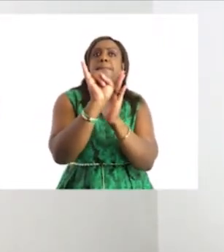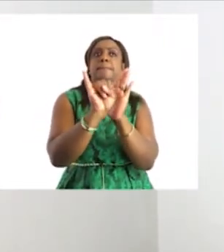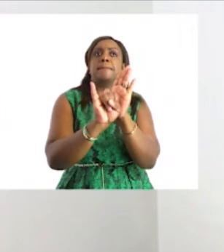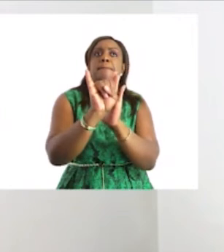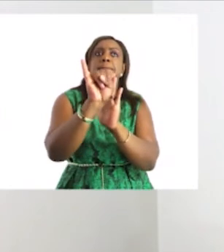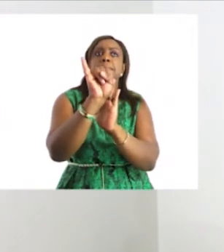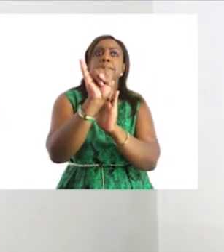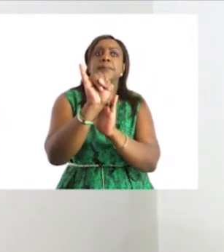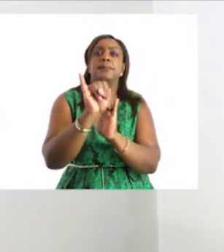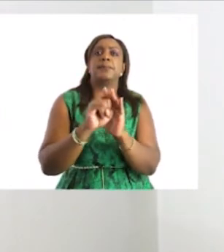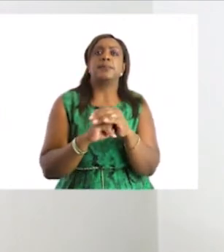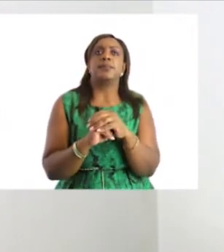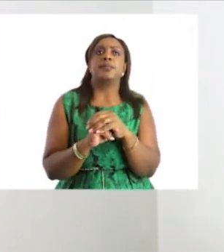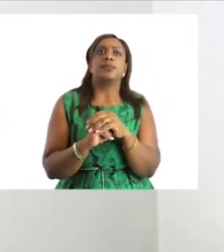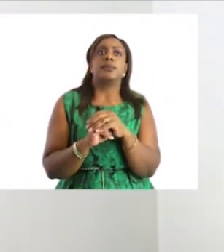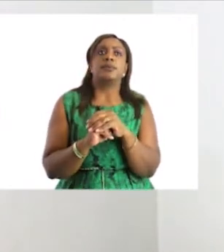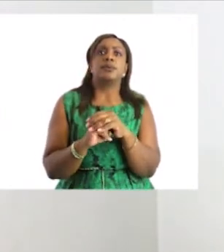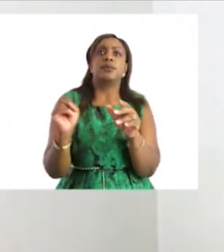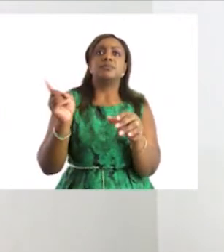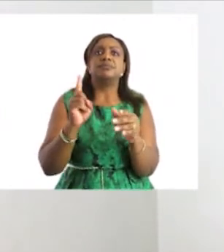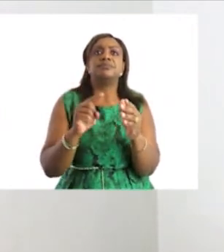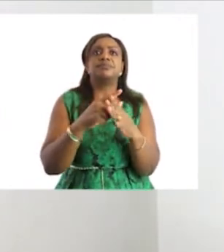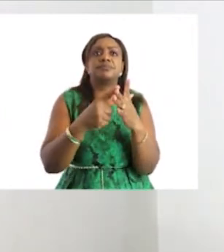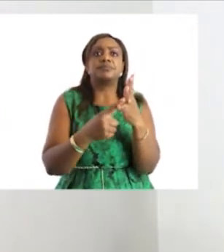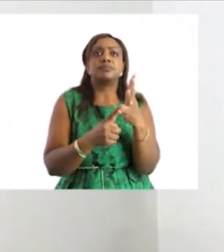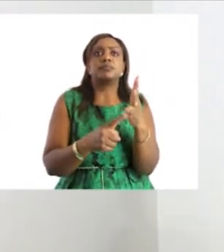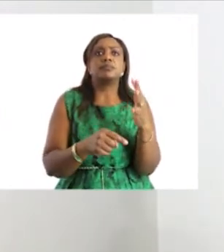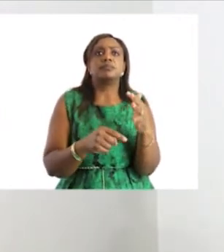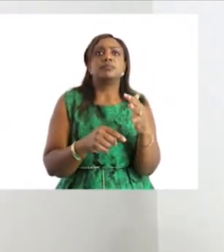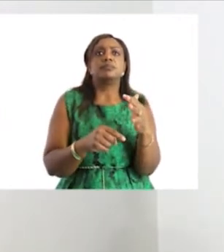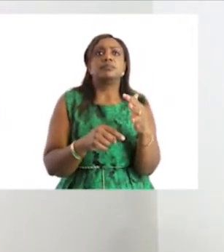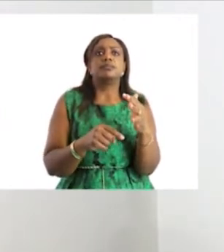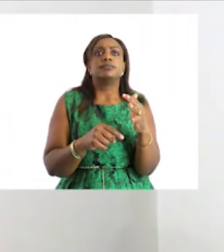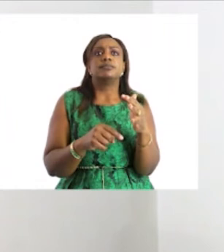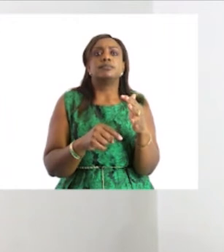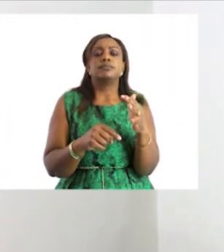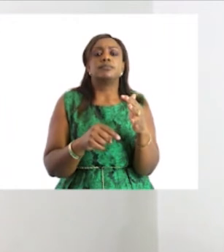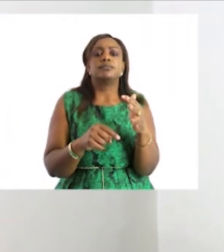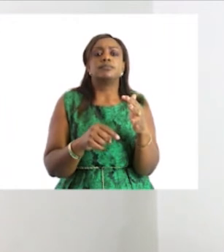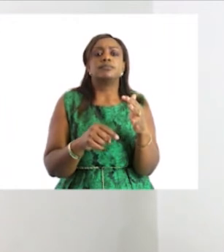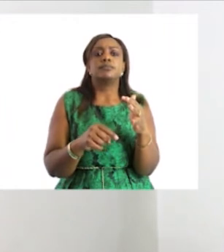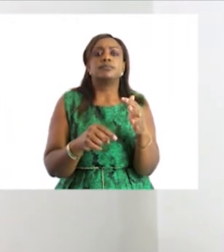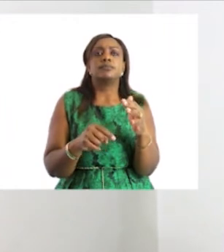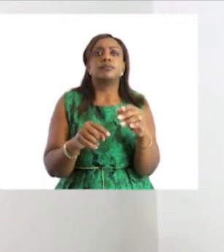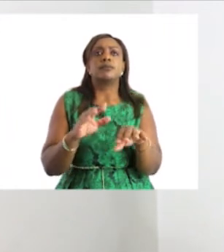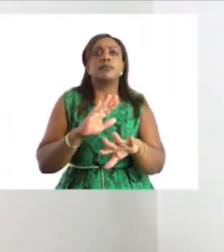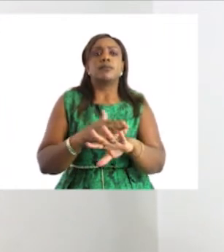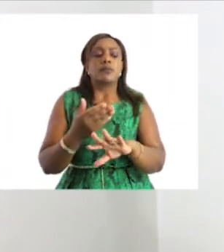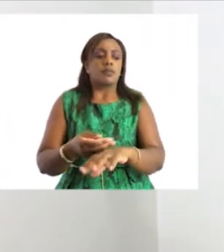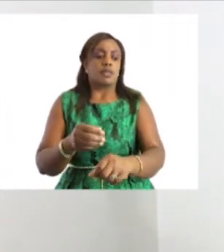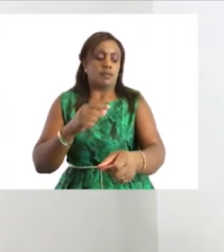at home, right? What are these things? For instance, the first thing that we can do is get ourselves